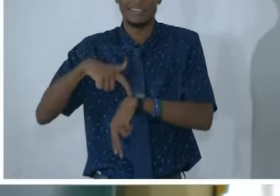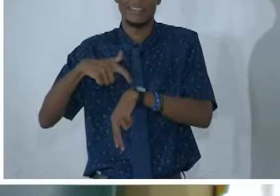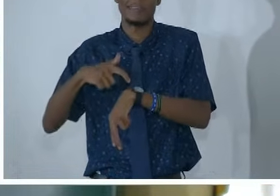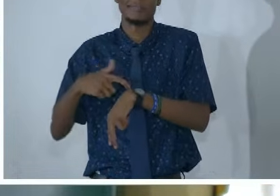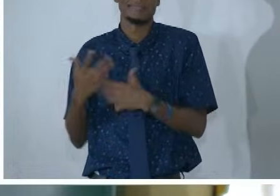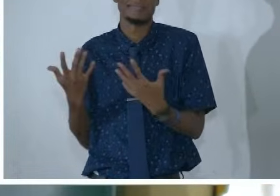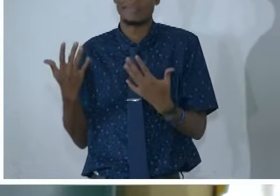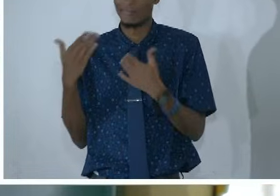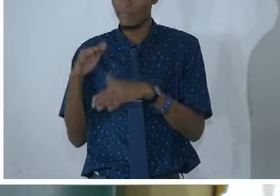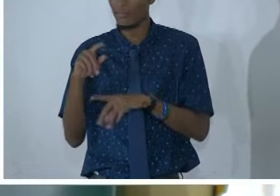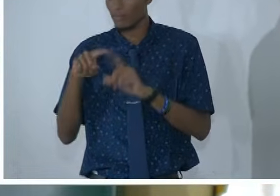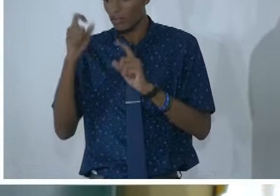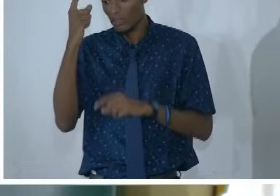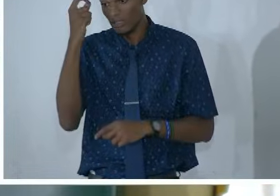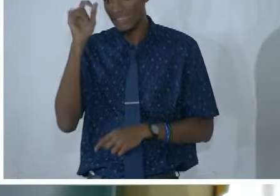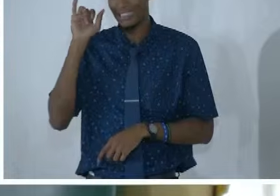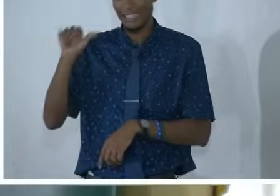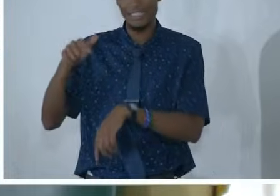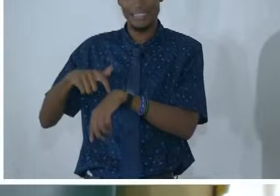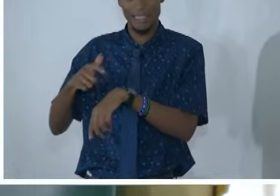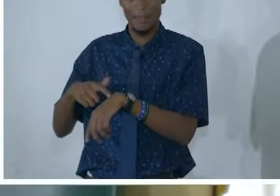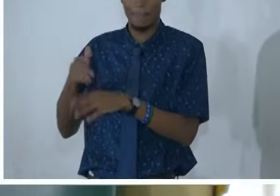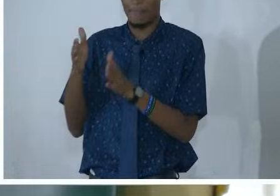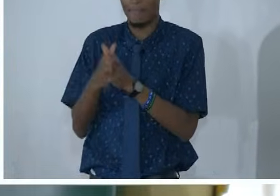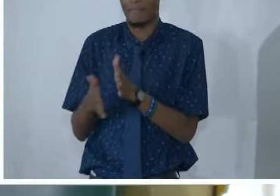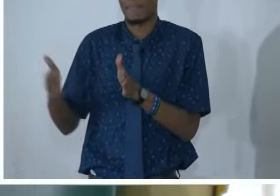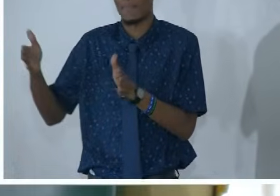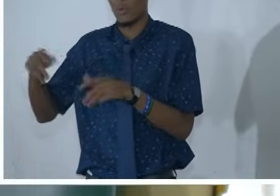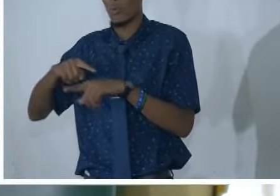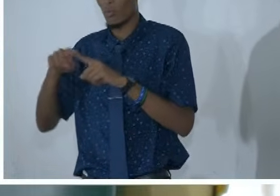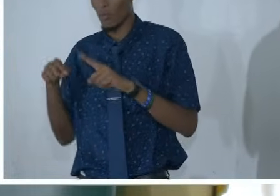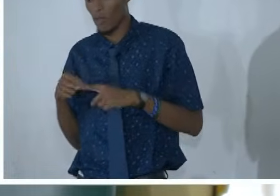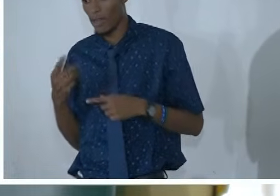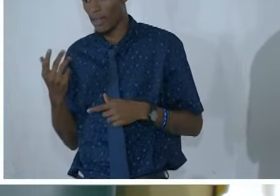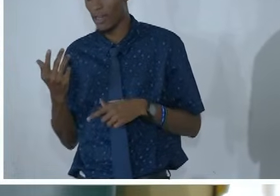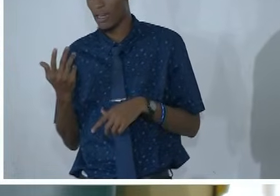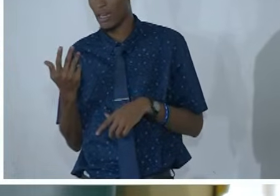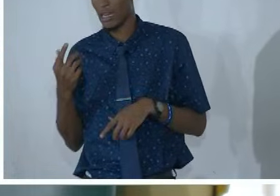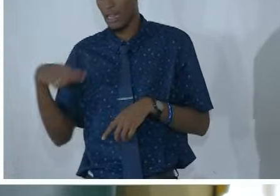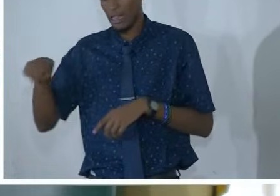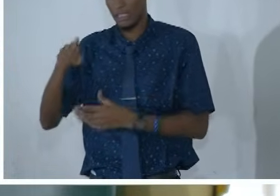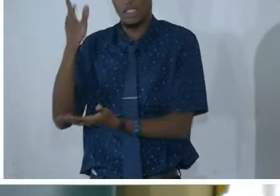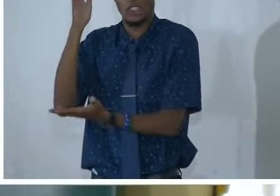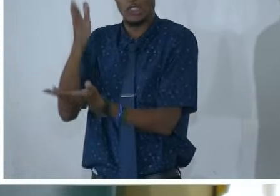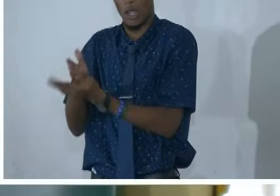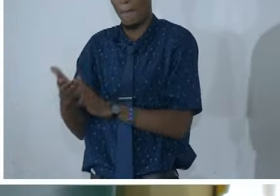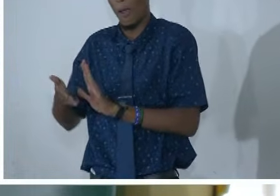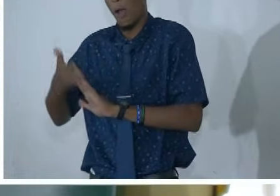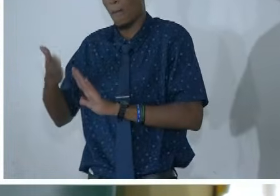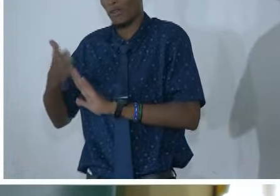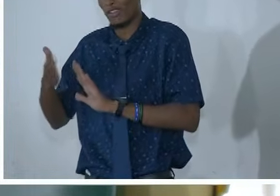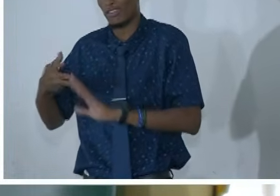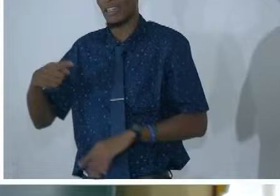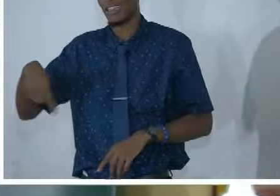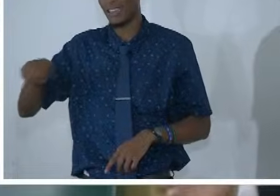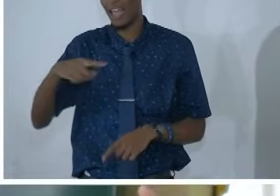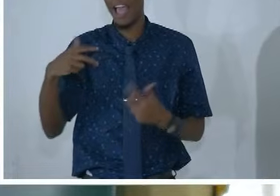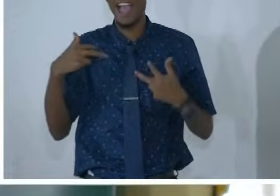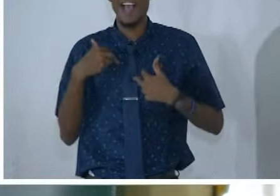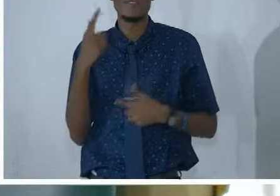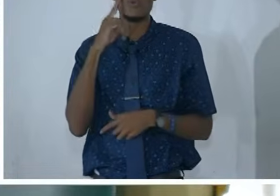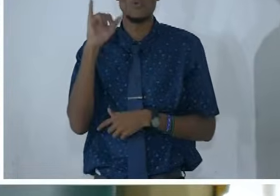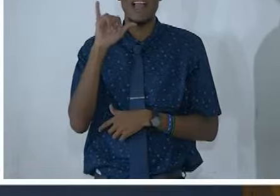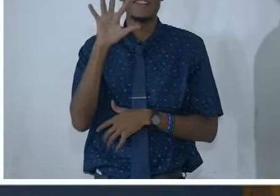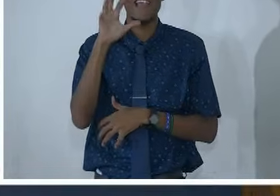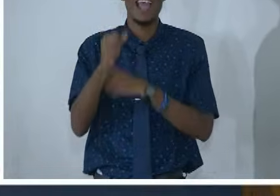So at the time period when they stopped the operations, they basically had a 5-year